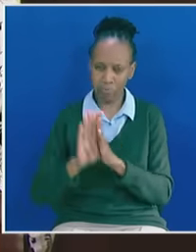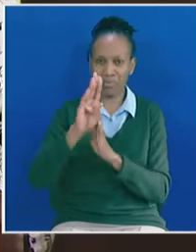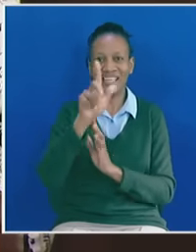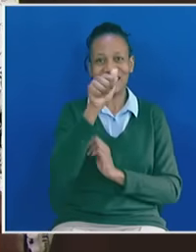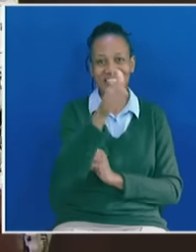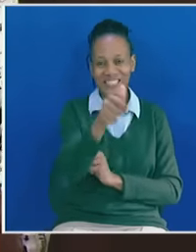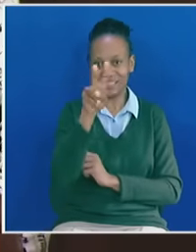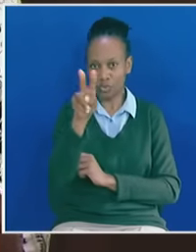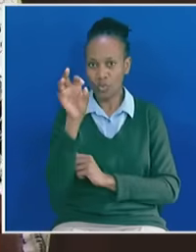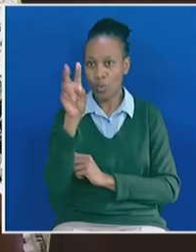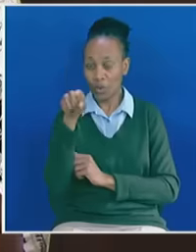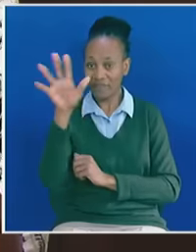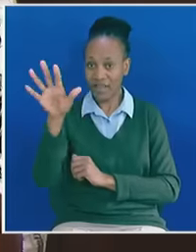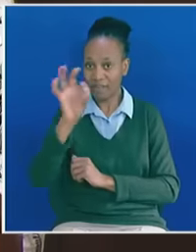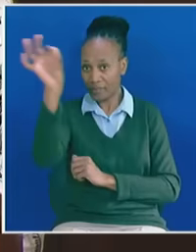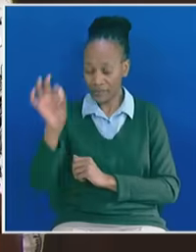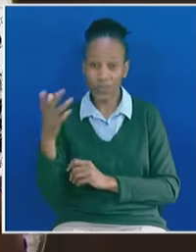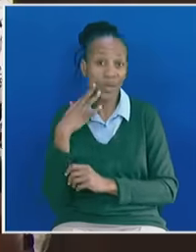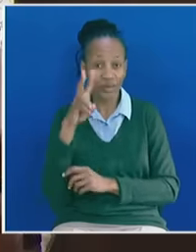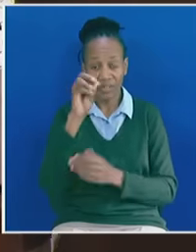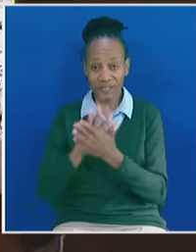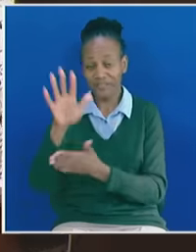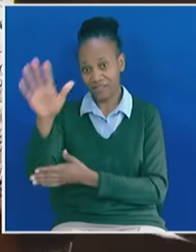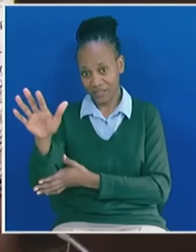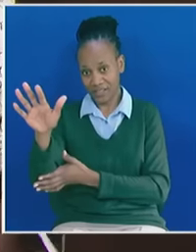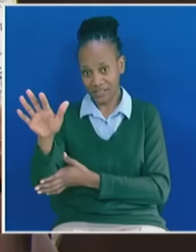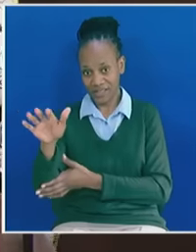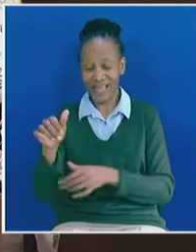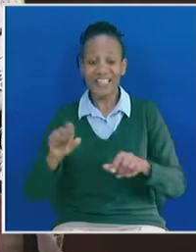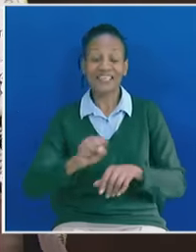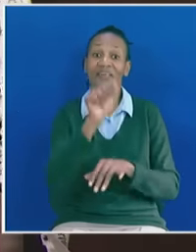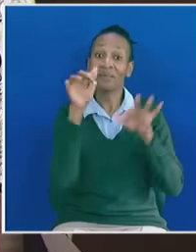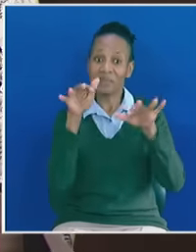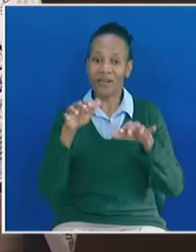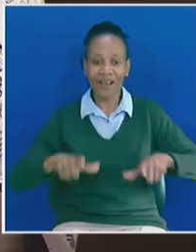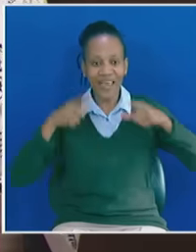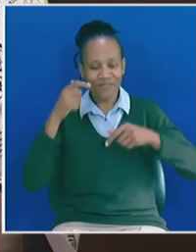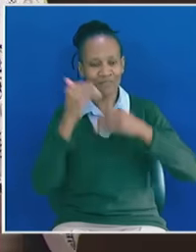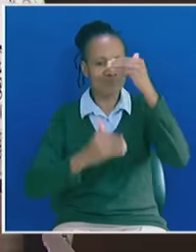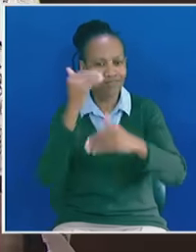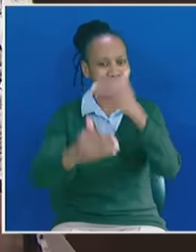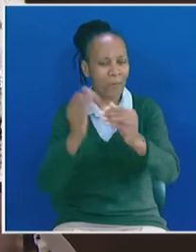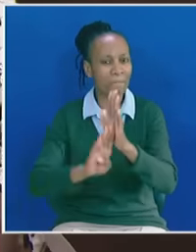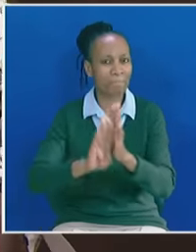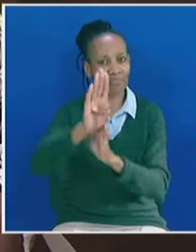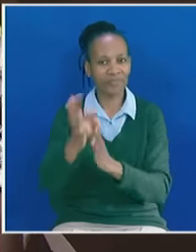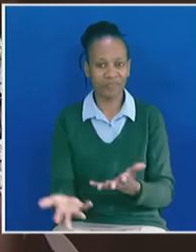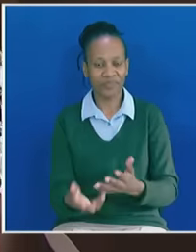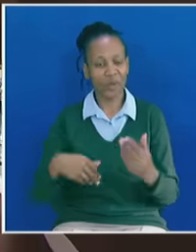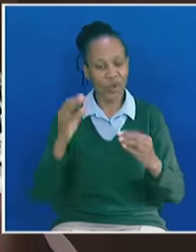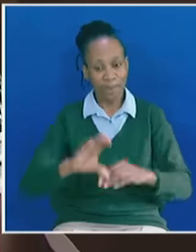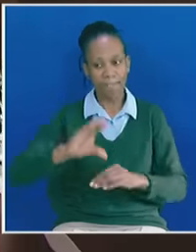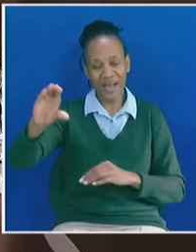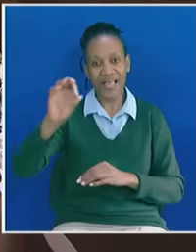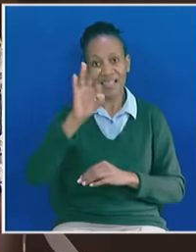62.5% in 2015. South Africans are living longer. We have provided 3.7